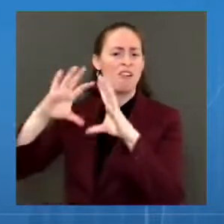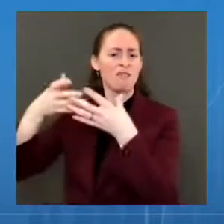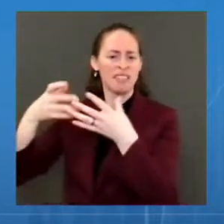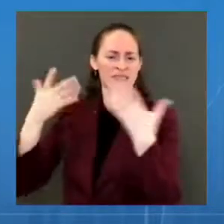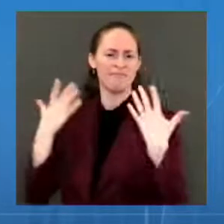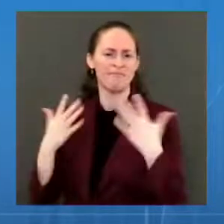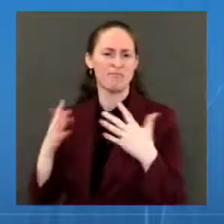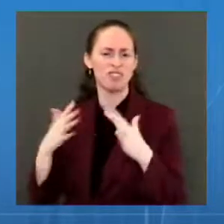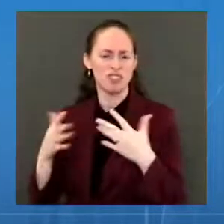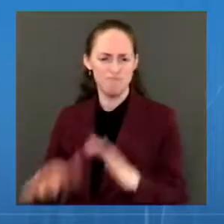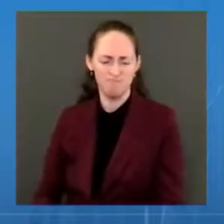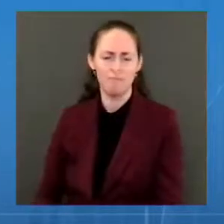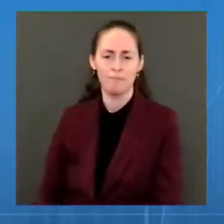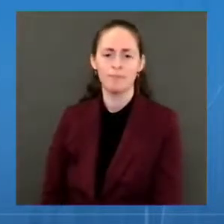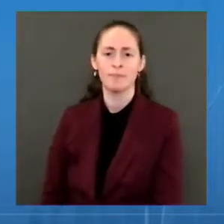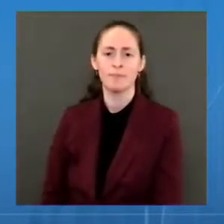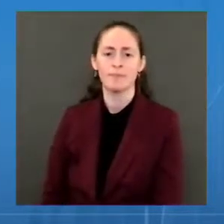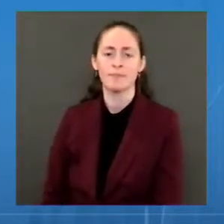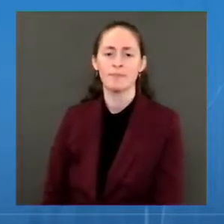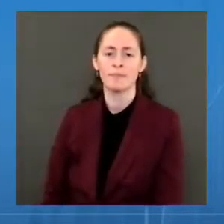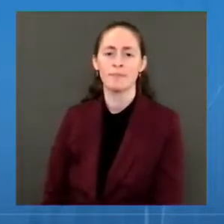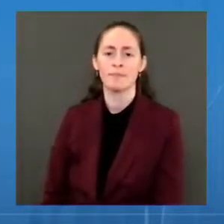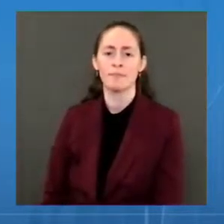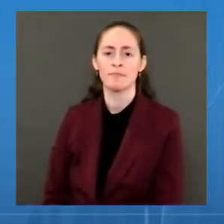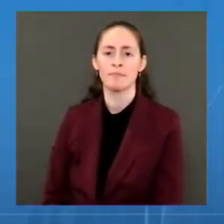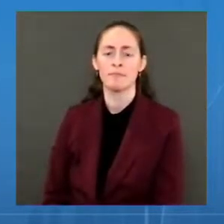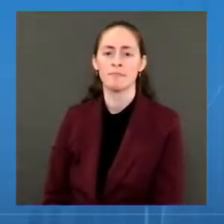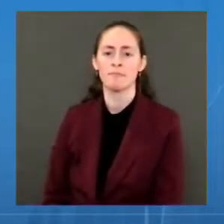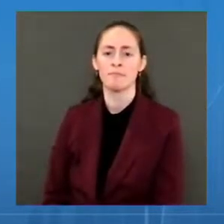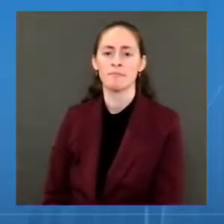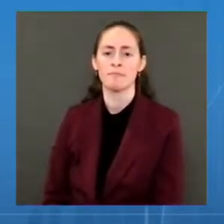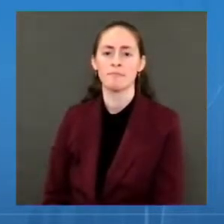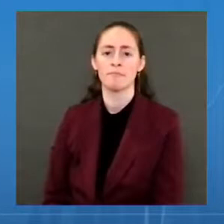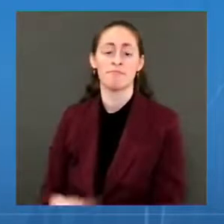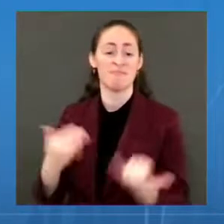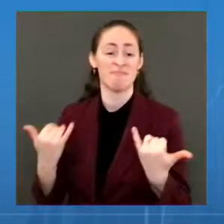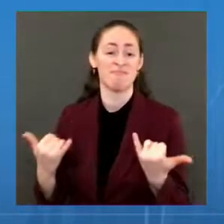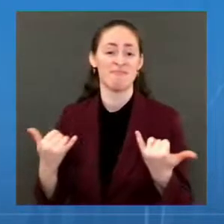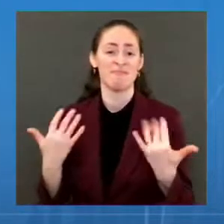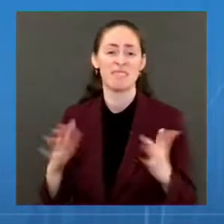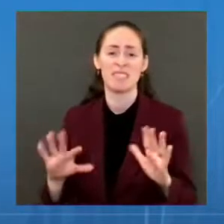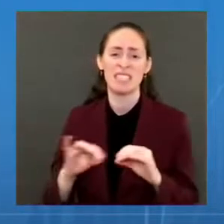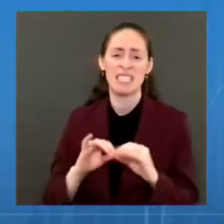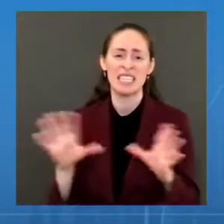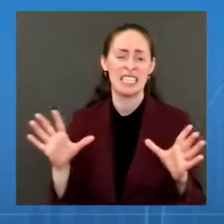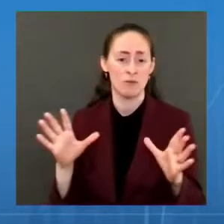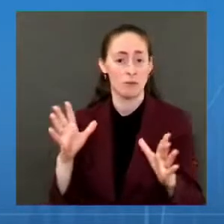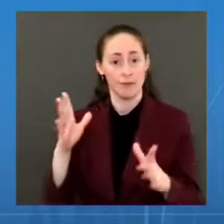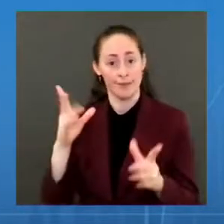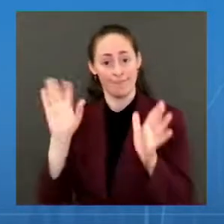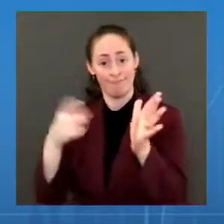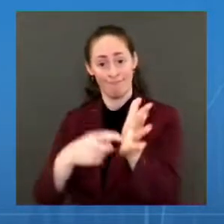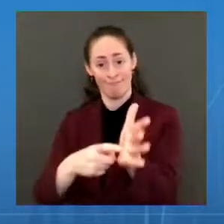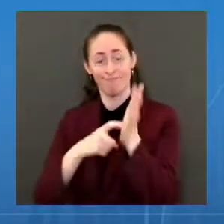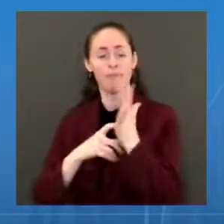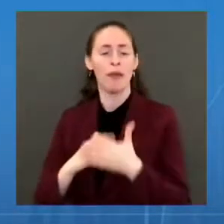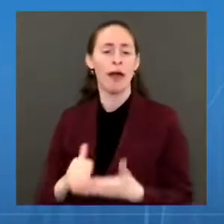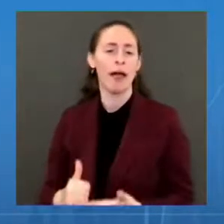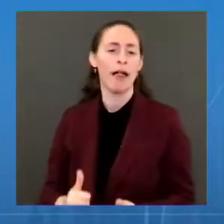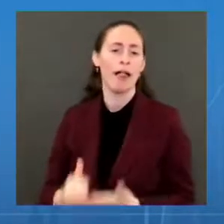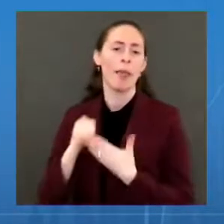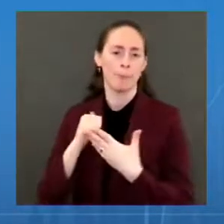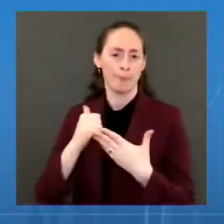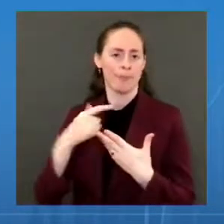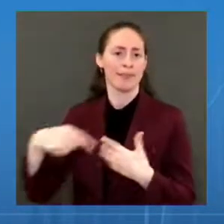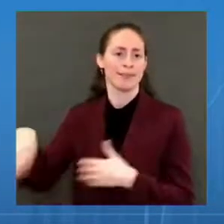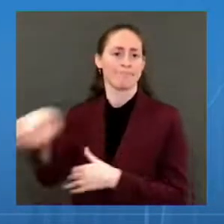The message today, I think, is quite obvious, and that's that vaccination requirements work. They're implementable